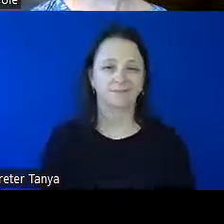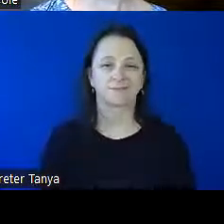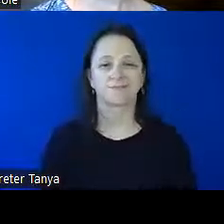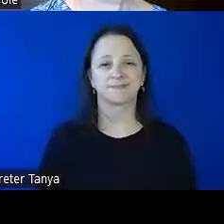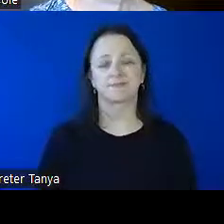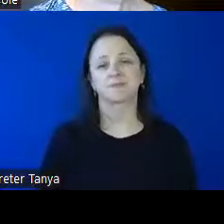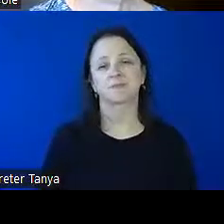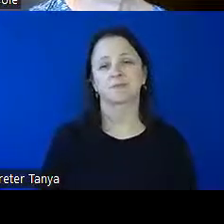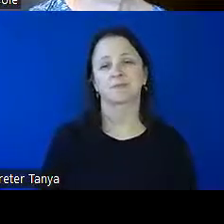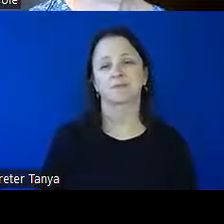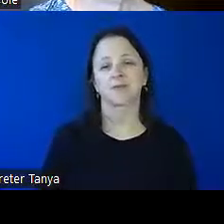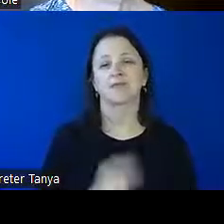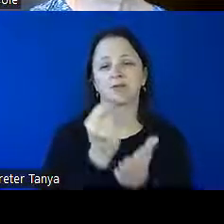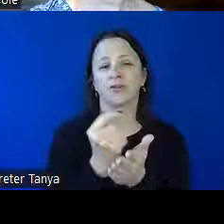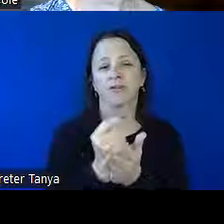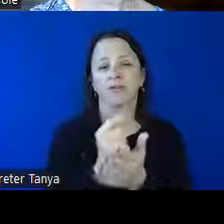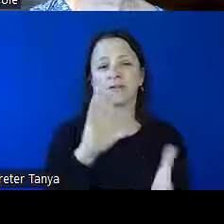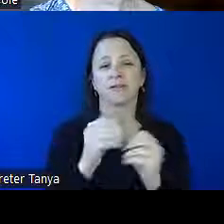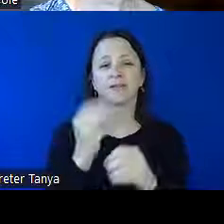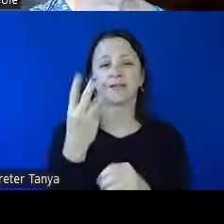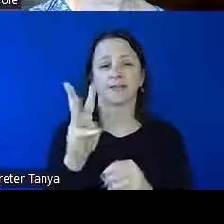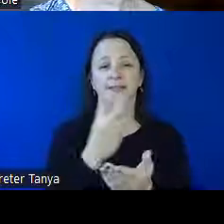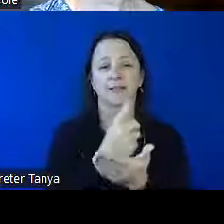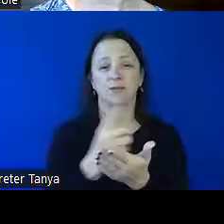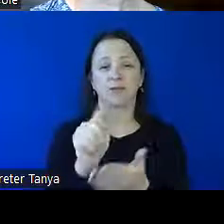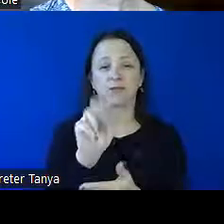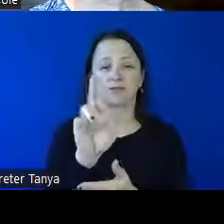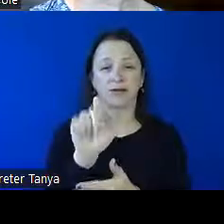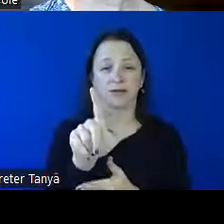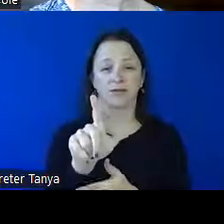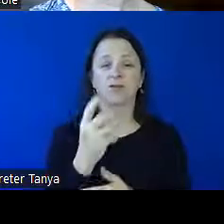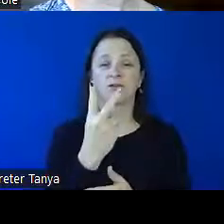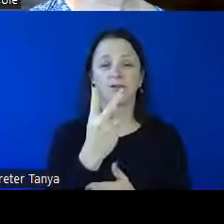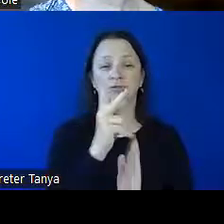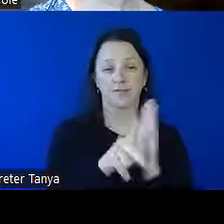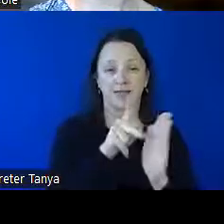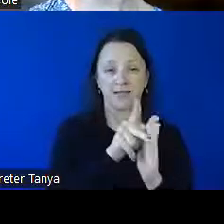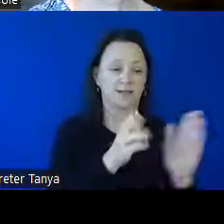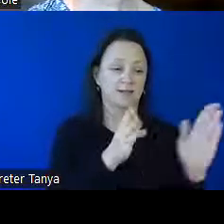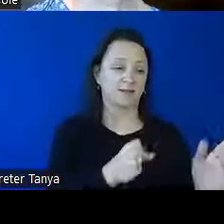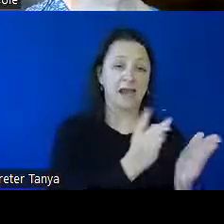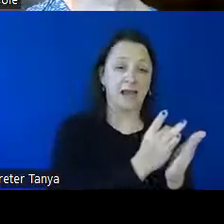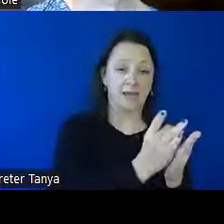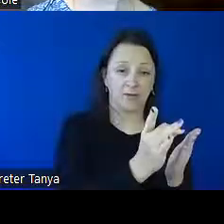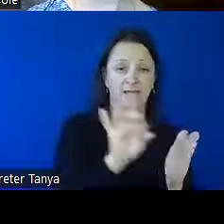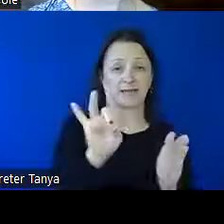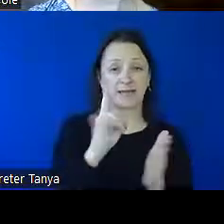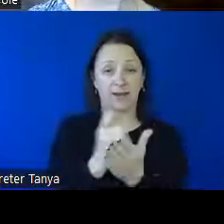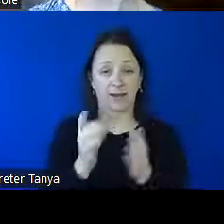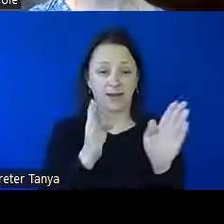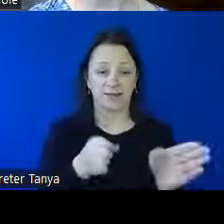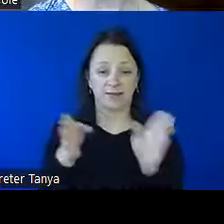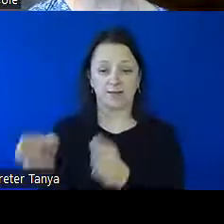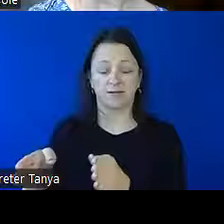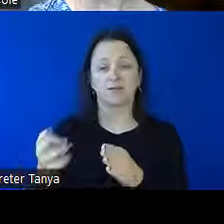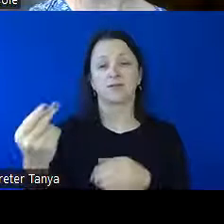treatment, so this will be a 16-week trial. So there's 2 phases, 8 weeks and 8 weeks. So basically the child will be enrolled and